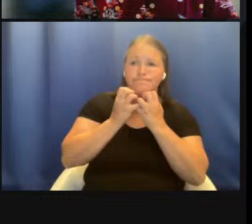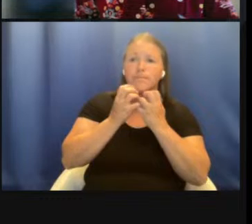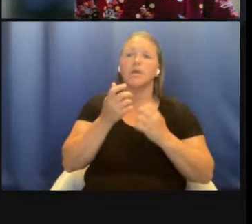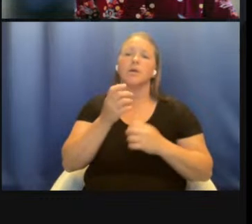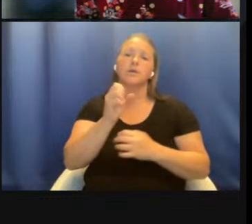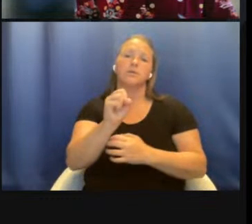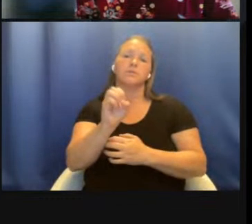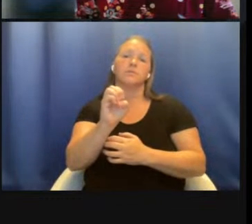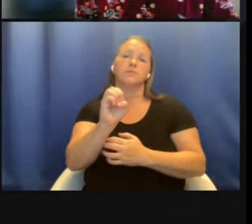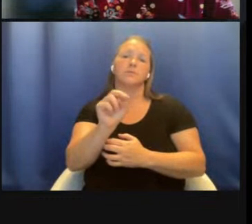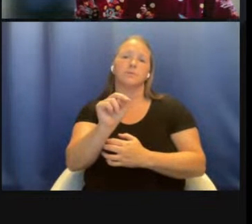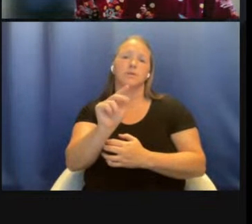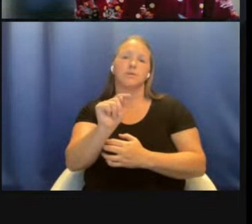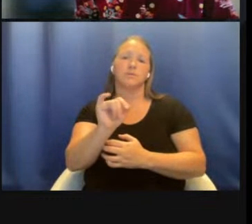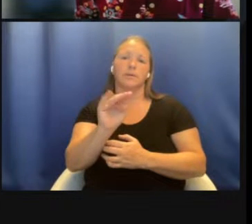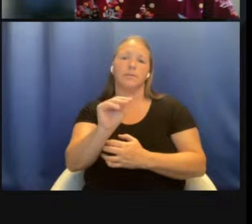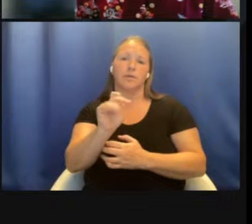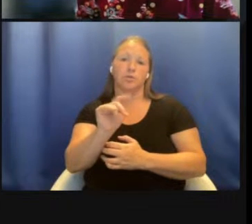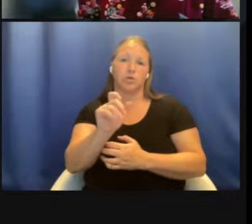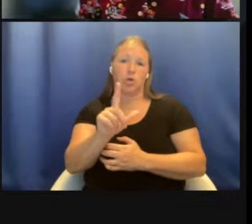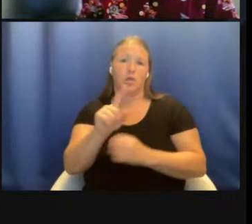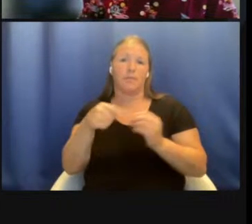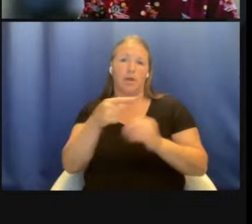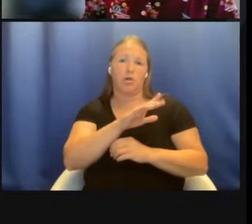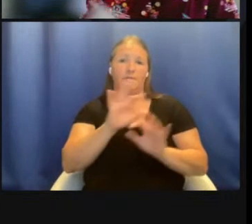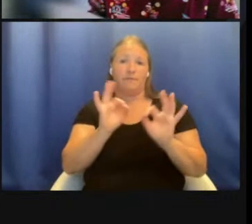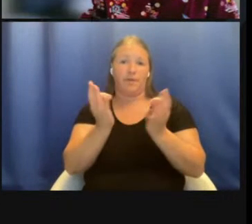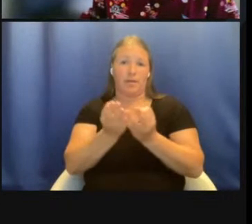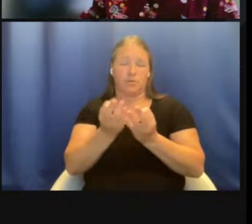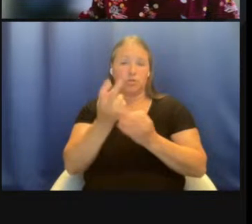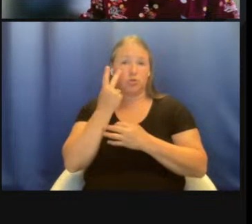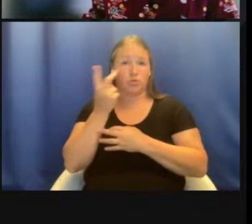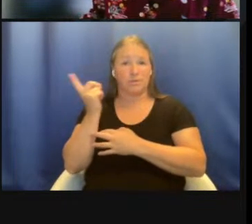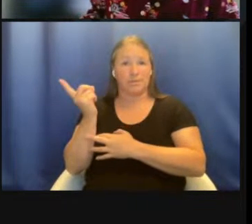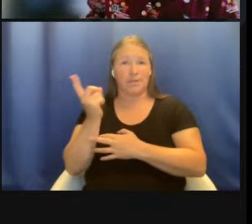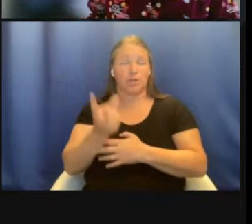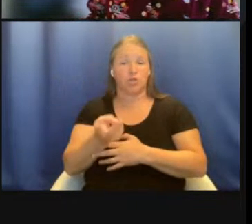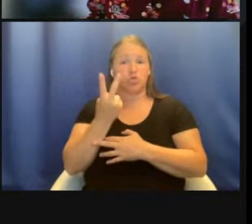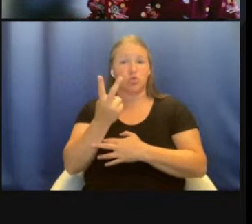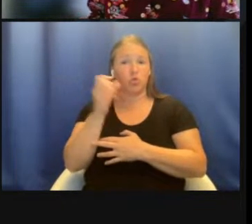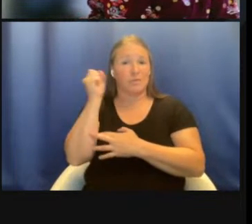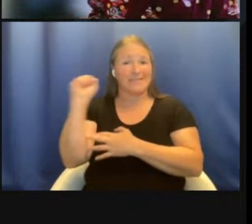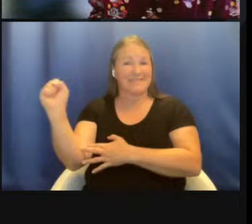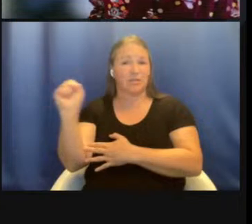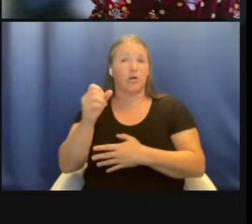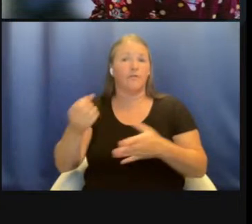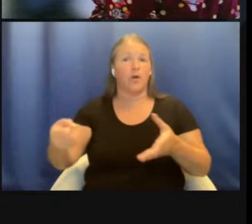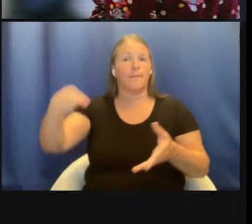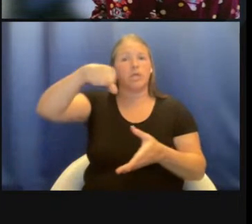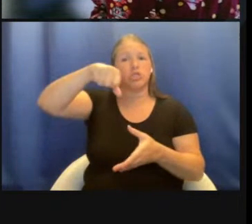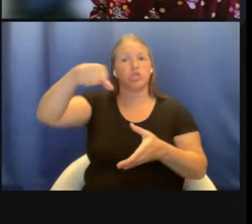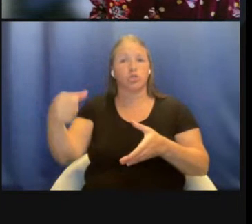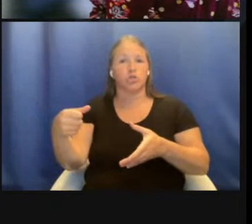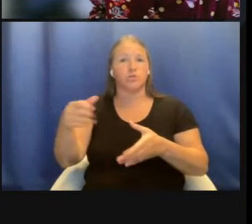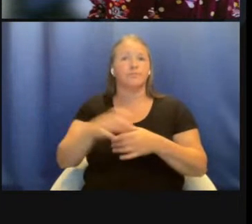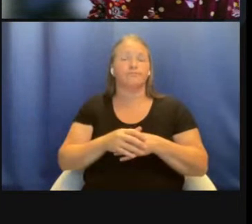the 2 silver pitchers were gifts from her mother, who dies in 1814, a death that was devastating to